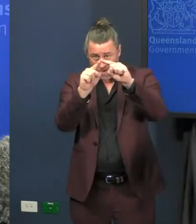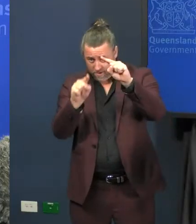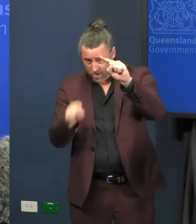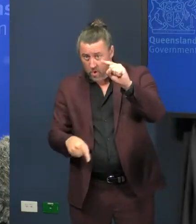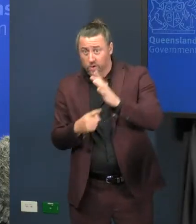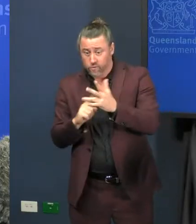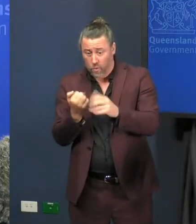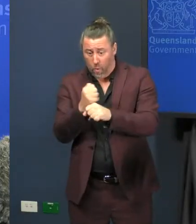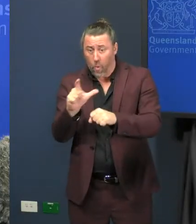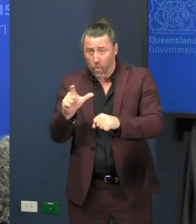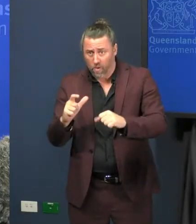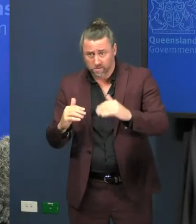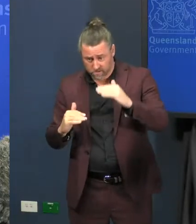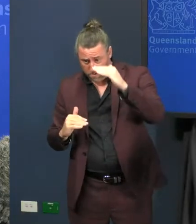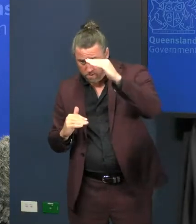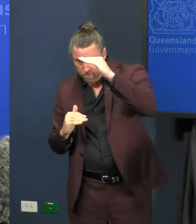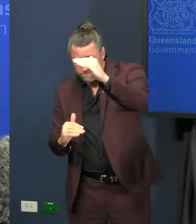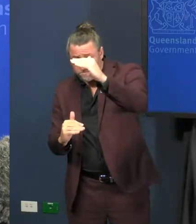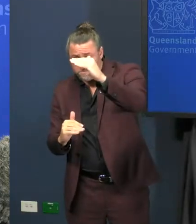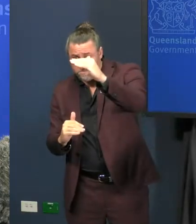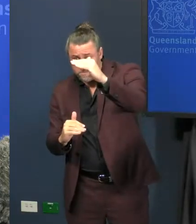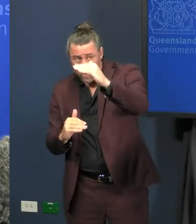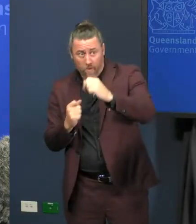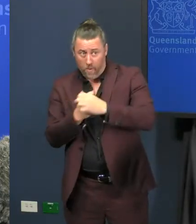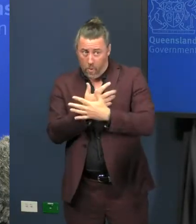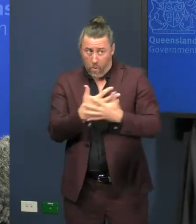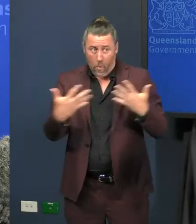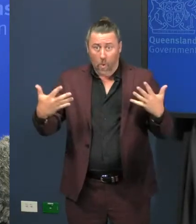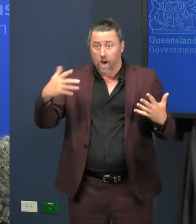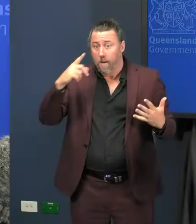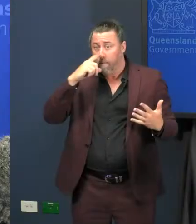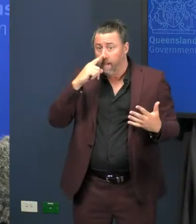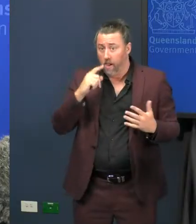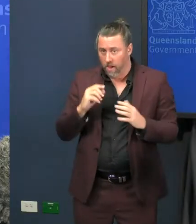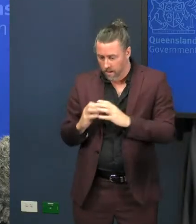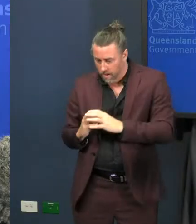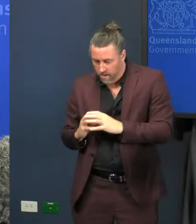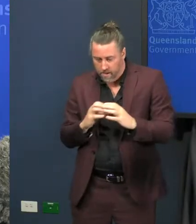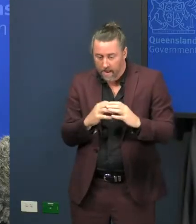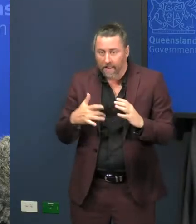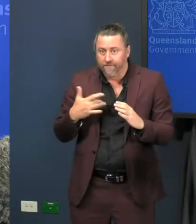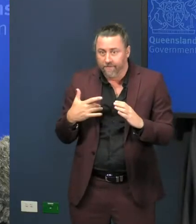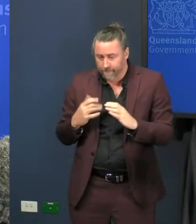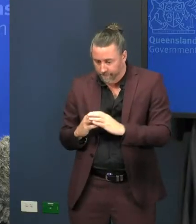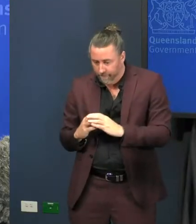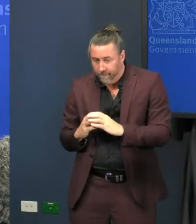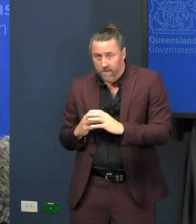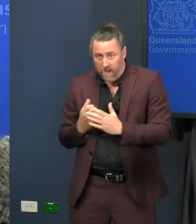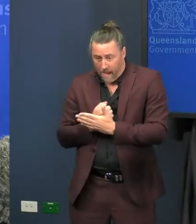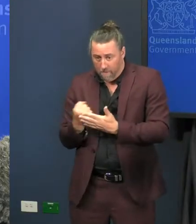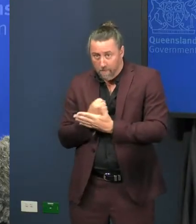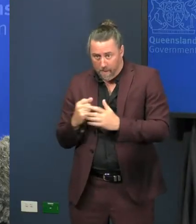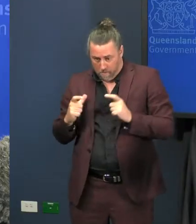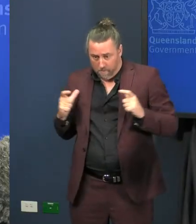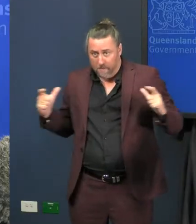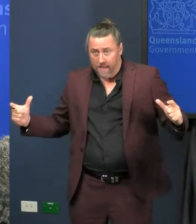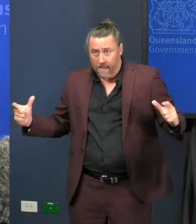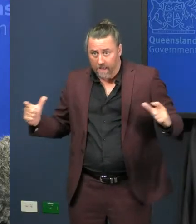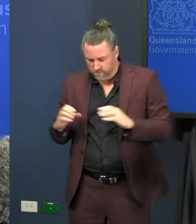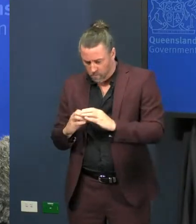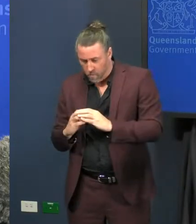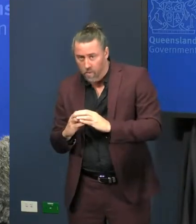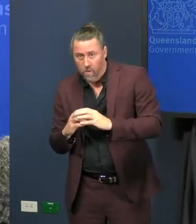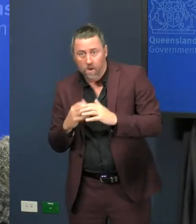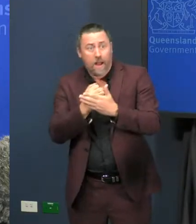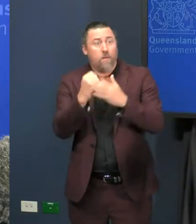large area, but there's also some pretty big populations in very small parts, in a very small area. So if you need to